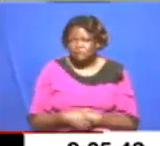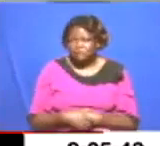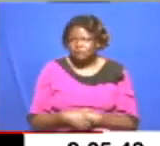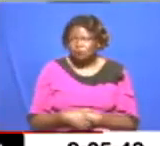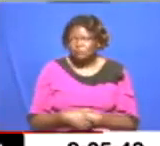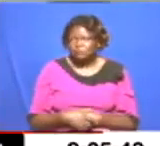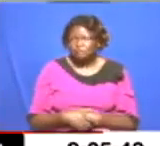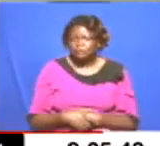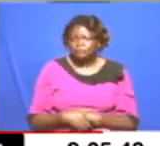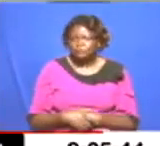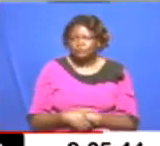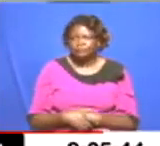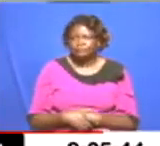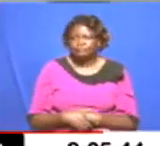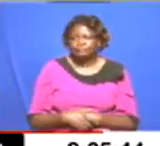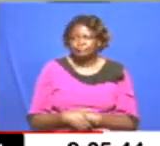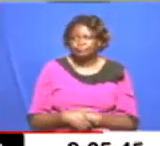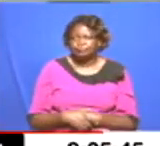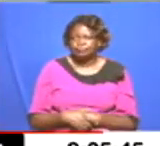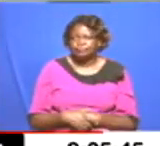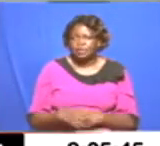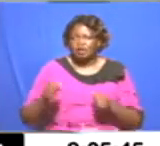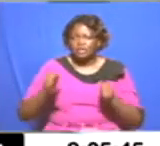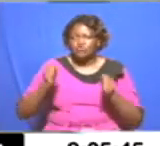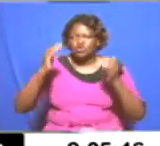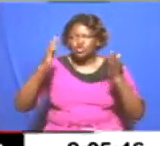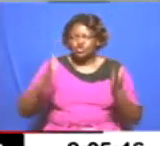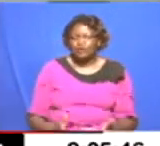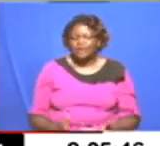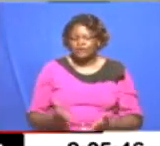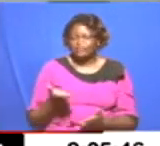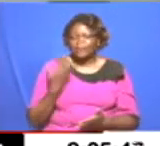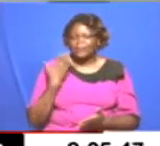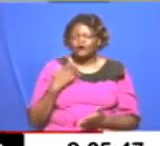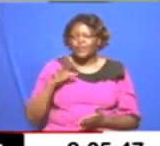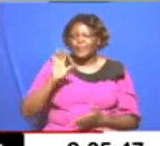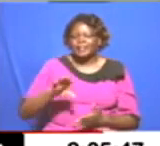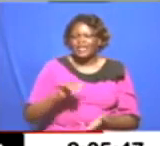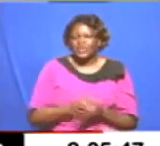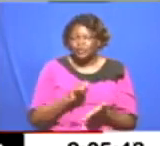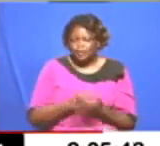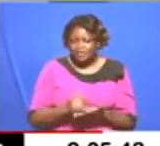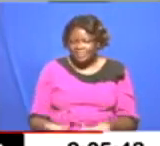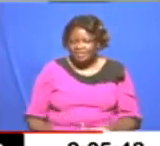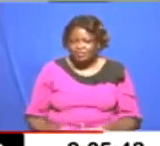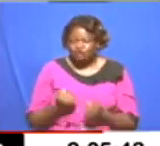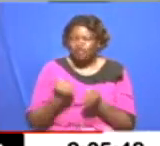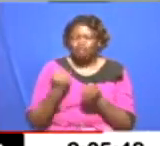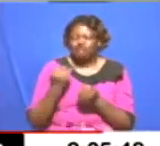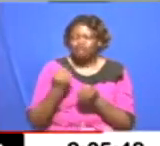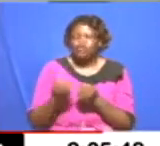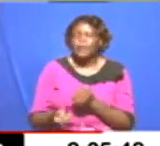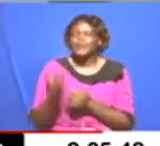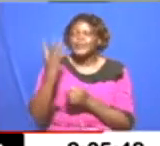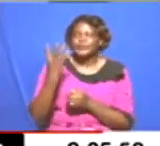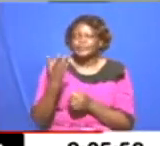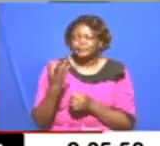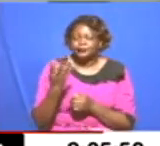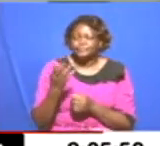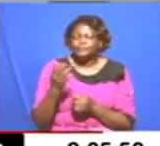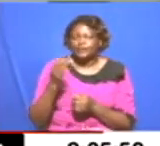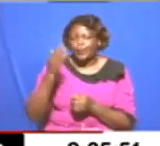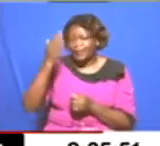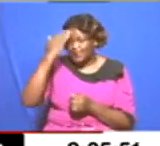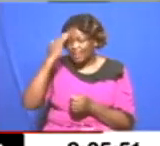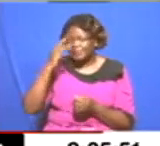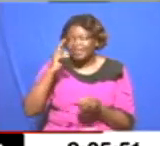It has now emerged that the driver of the ill-fated Matatu that ran over a landmine in Mandera on Monday failed